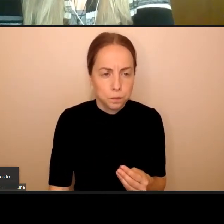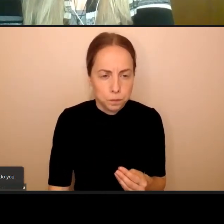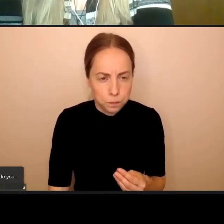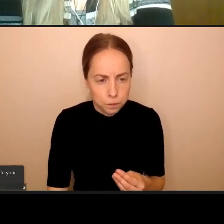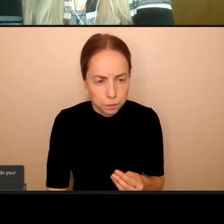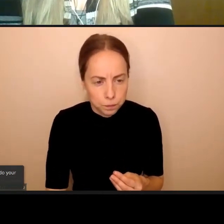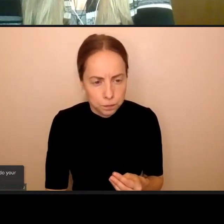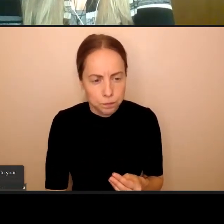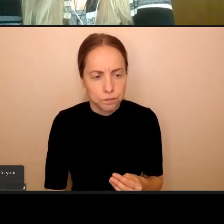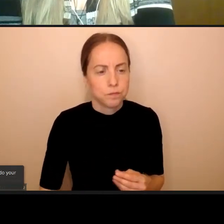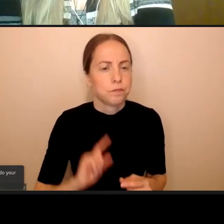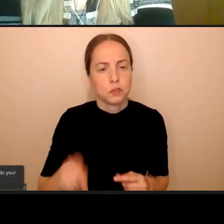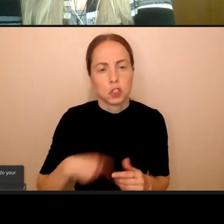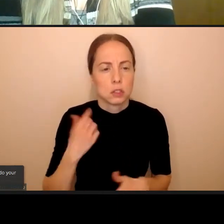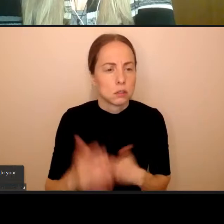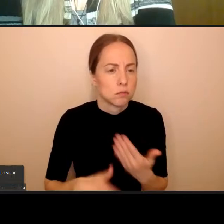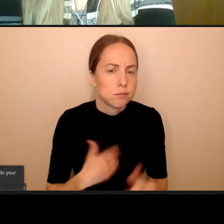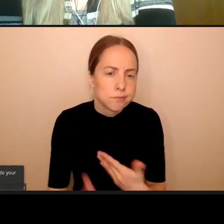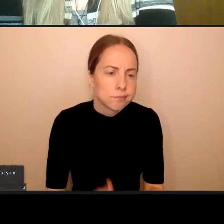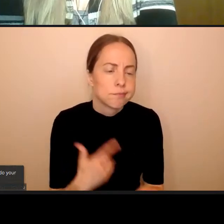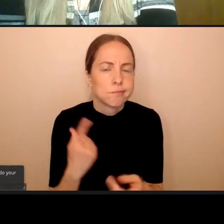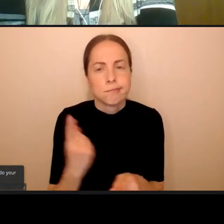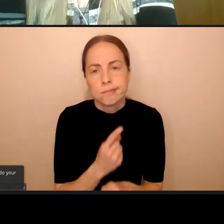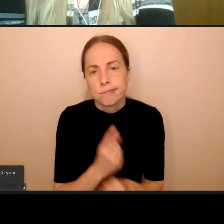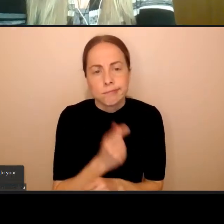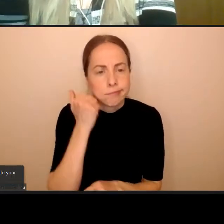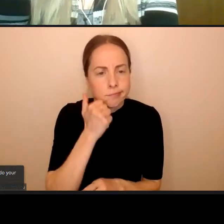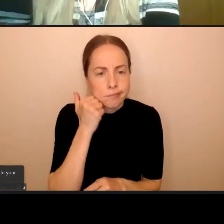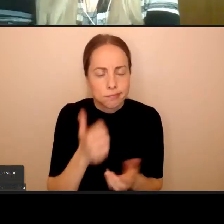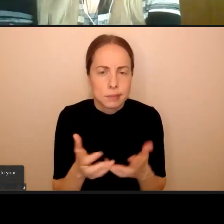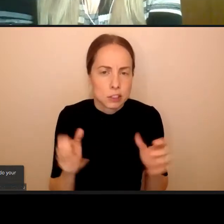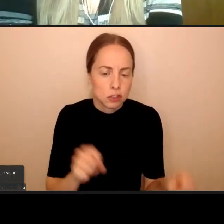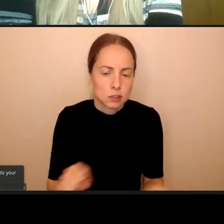your daily routine and self as much as you can.